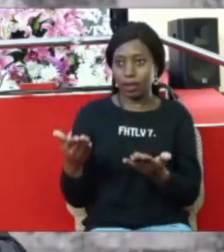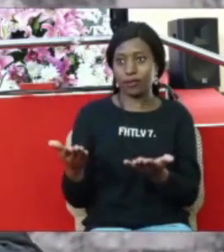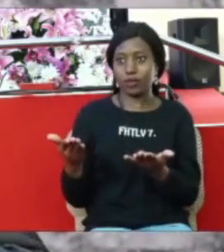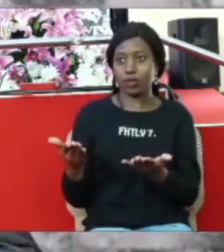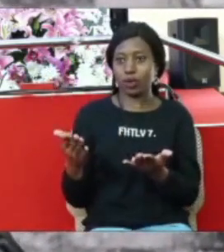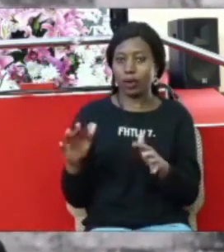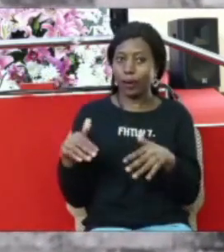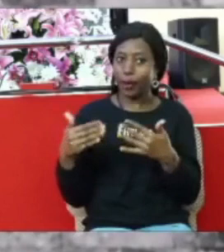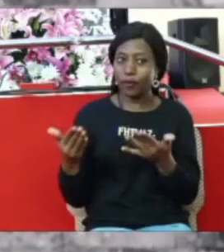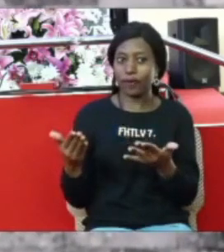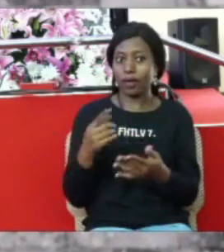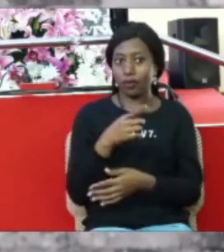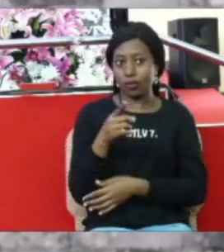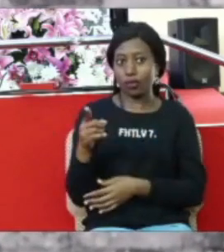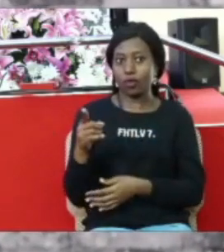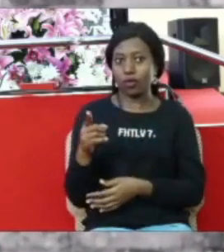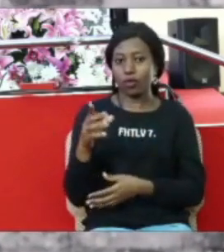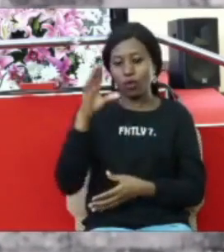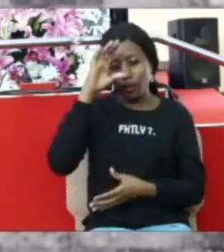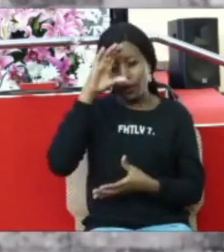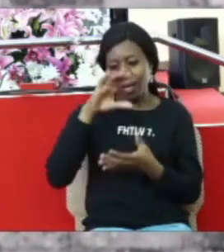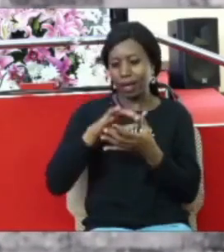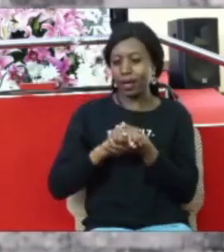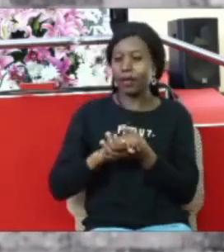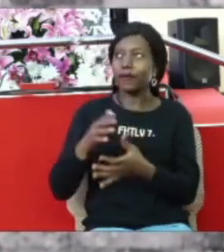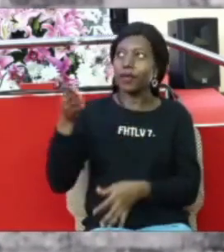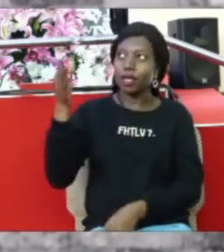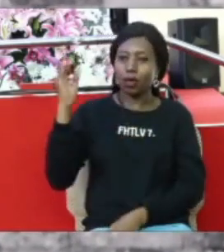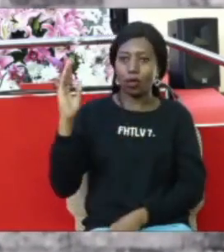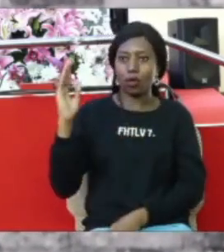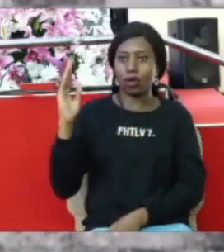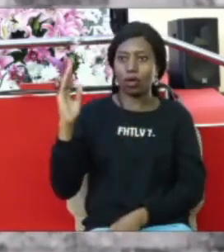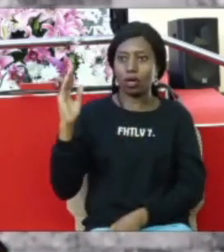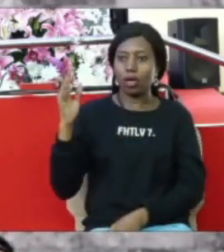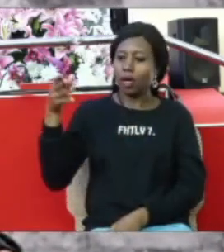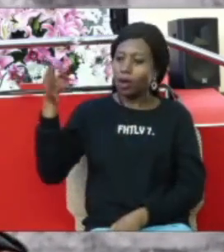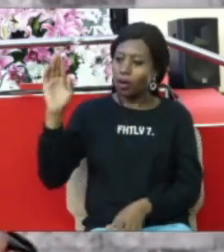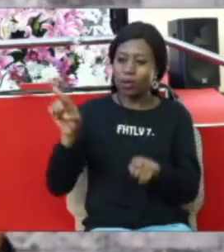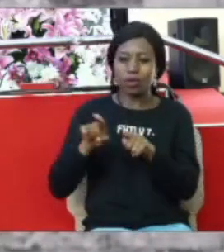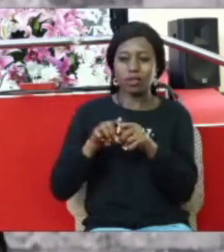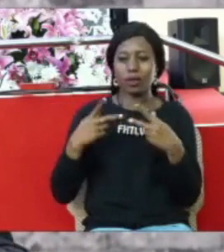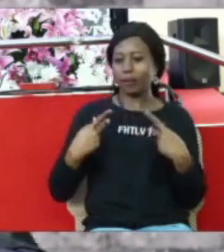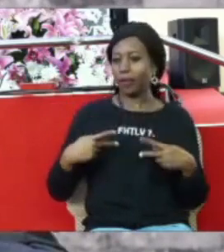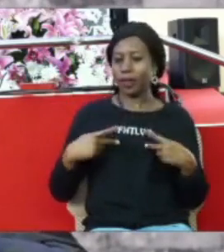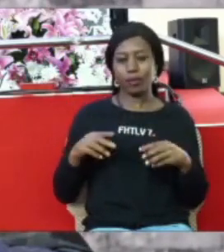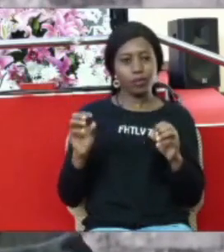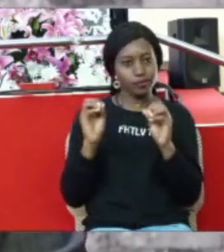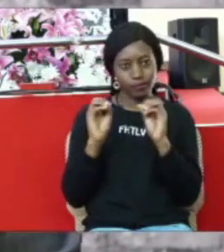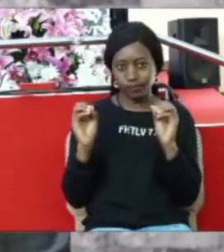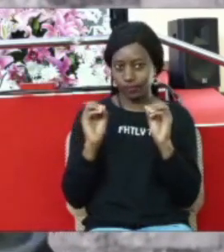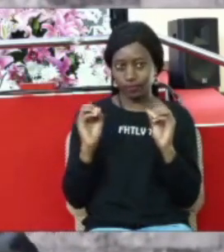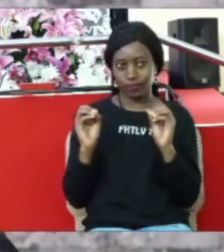imani na Mungu. Mungu si adhumani. Mungu ni Mungu. Nikabebwa kutoka Nairobi na Land Rover zile zilikuwa